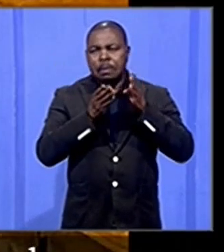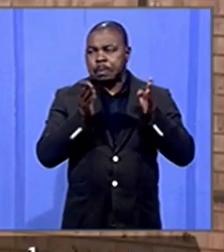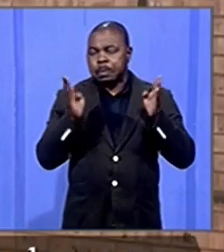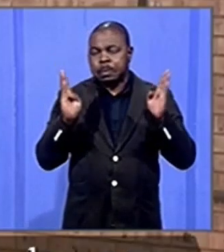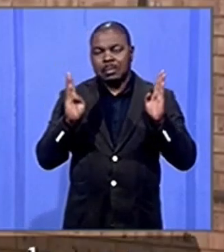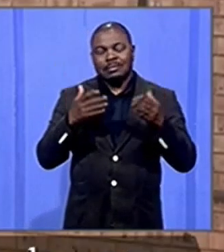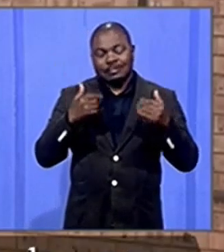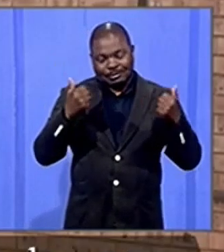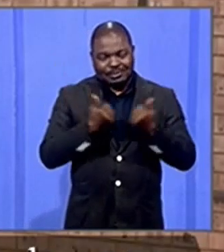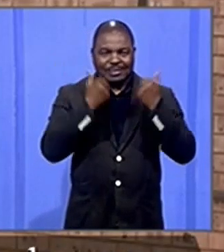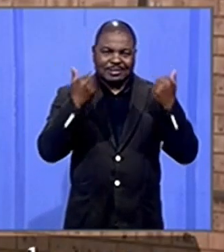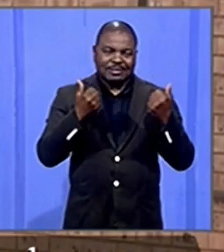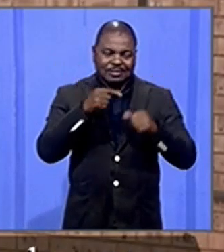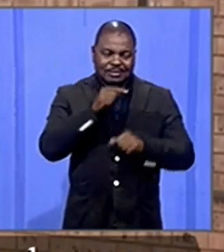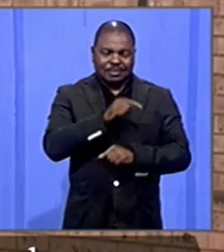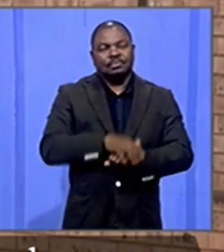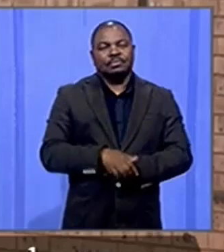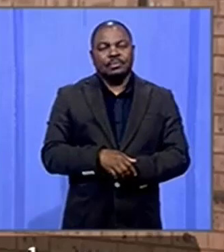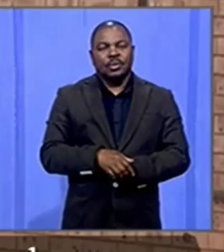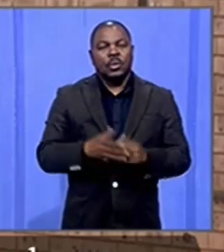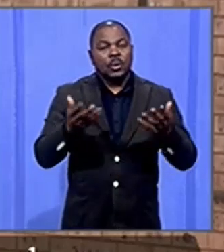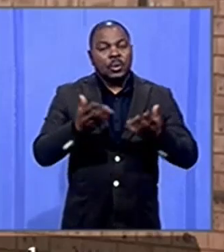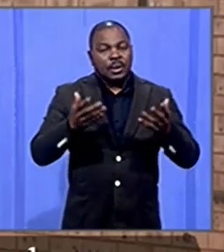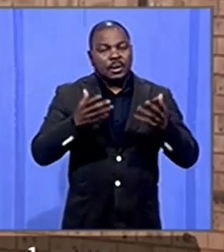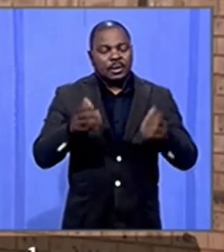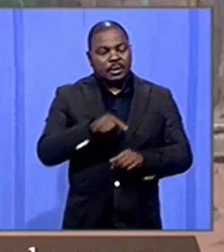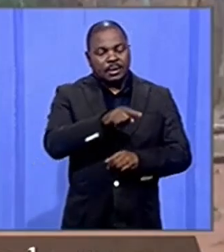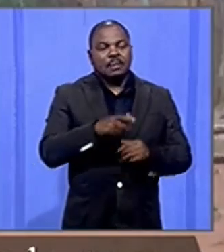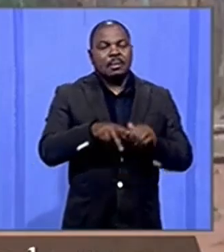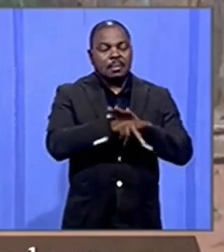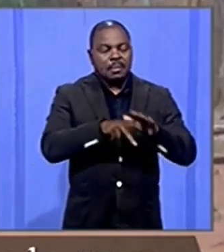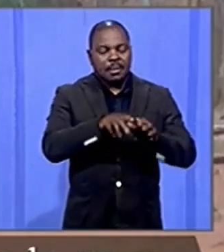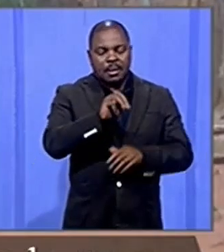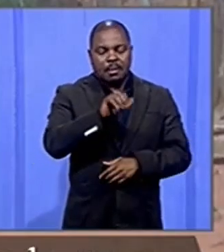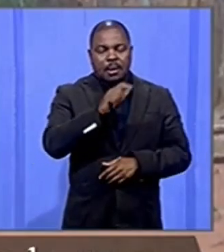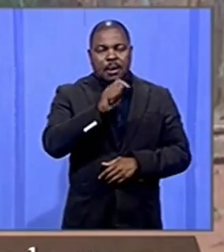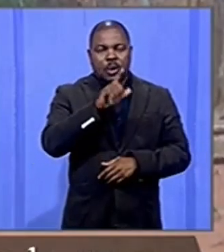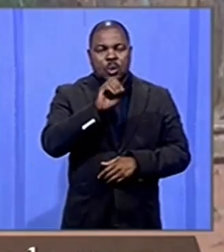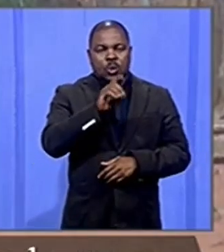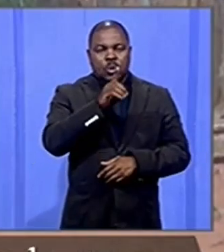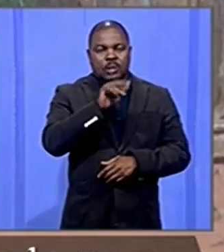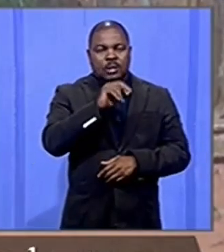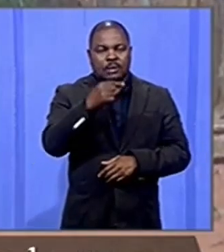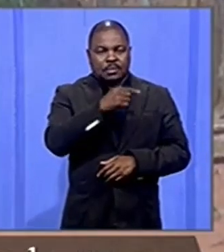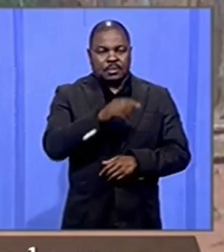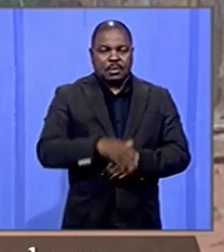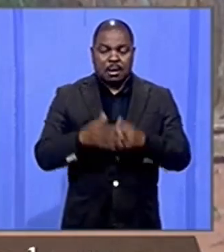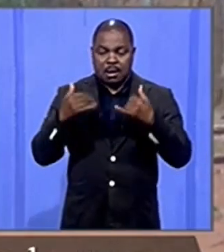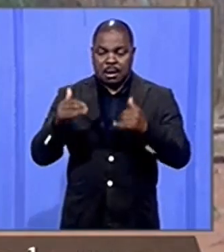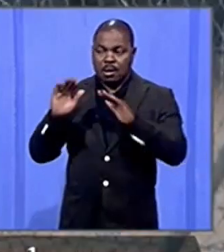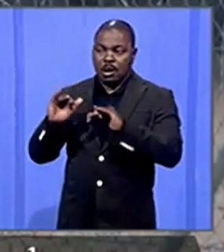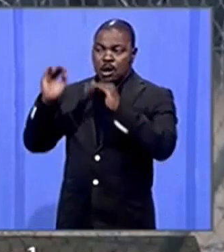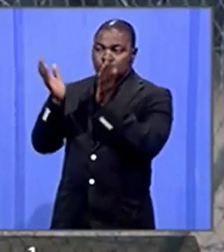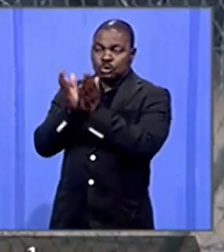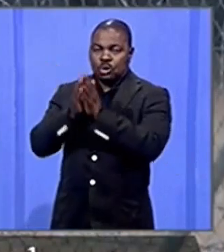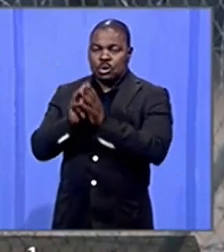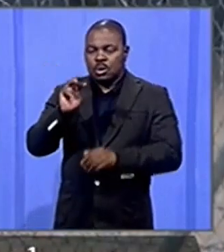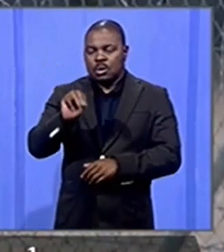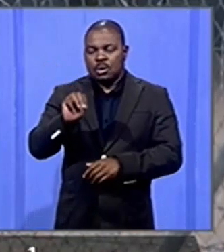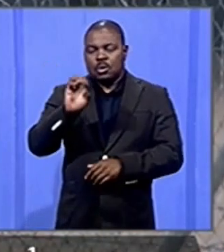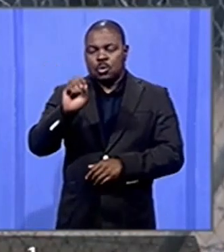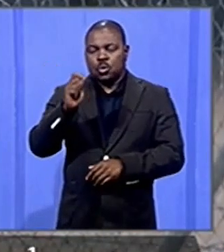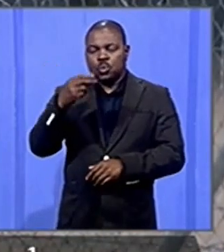tseo barutwana ba lebaneng natso kwa sekolong se se potlana sa Matloding ko barutwana ba sekolo se segolwane sa Mothusi